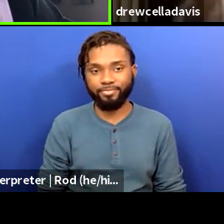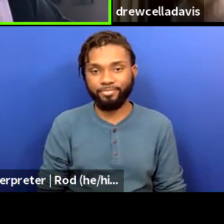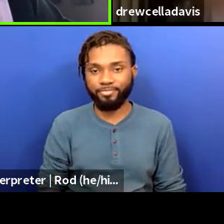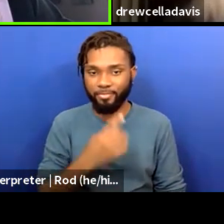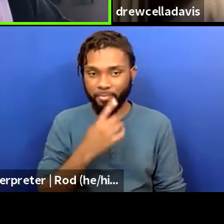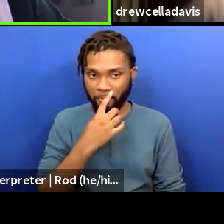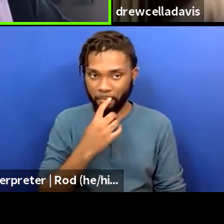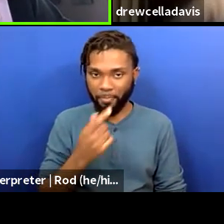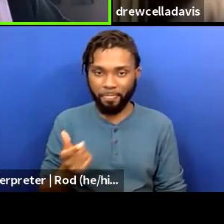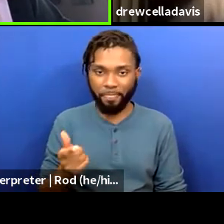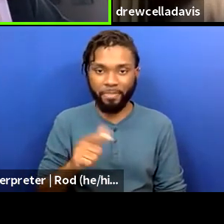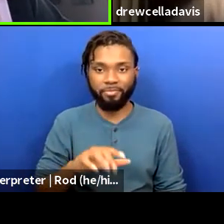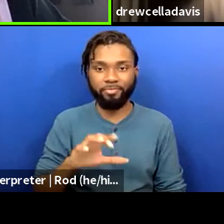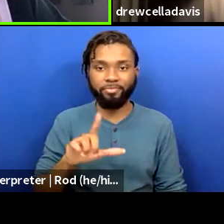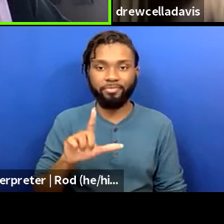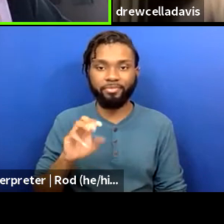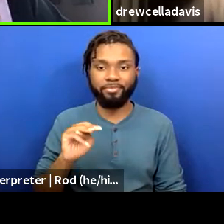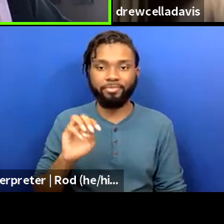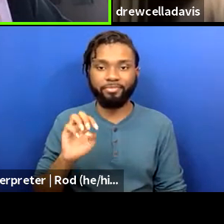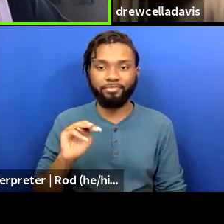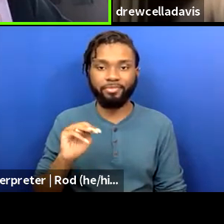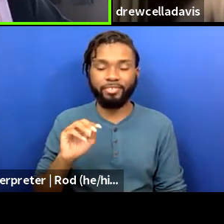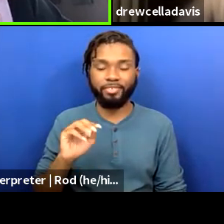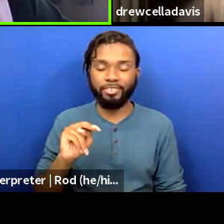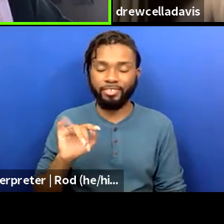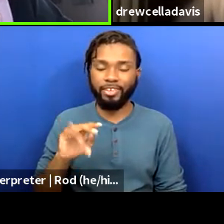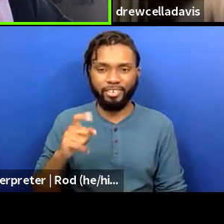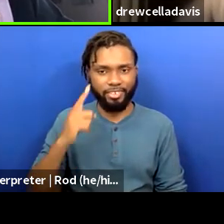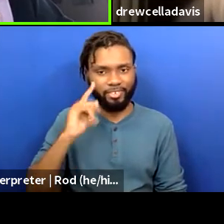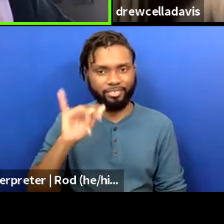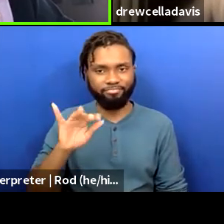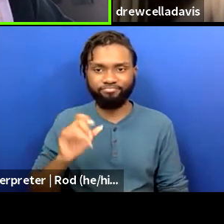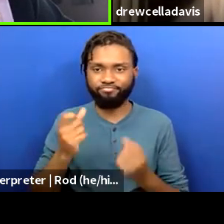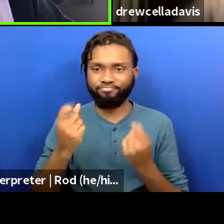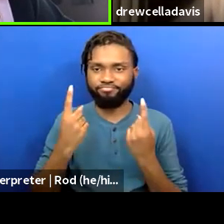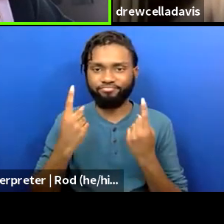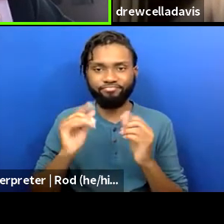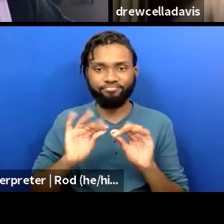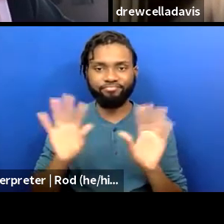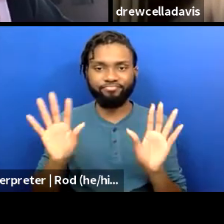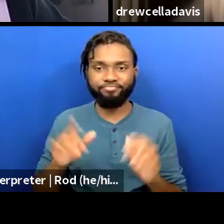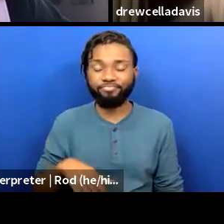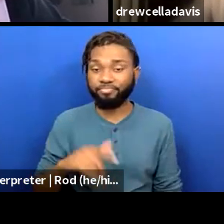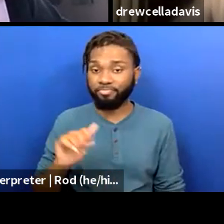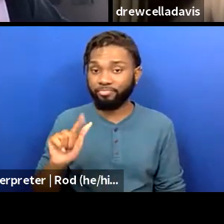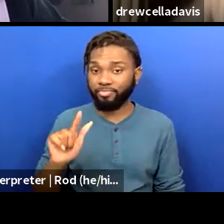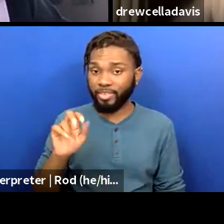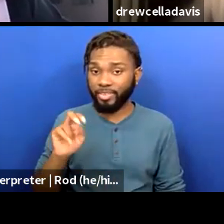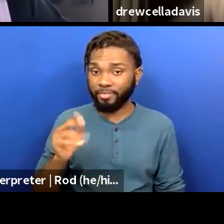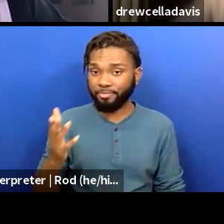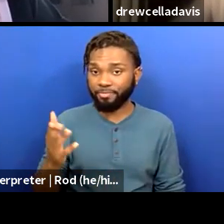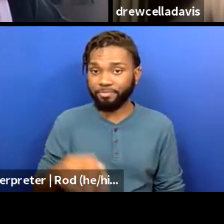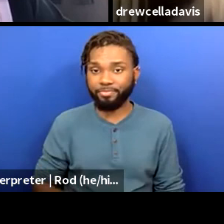I think that makes perfect sense. Alan? Thank you, Oya.